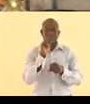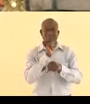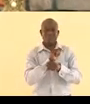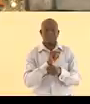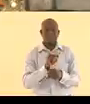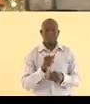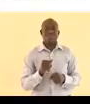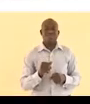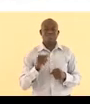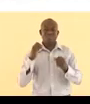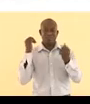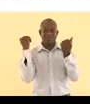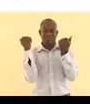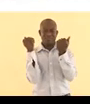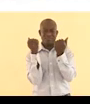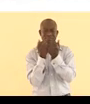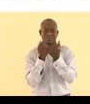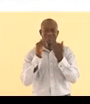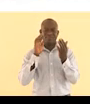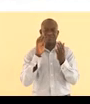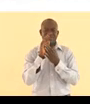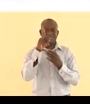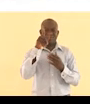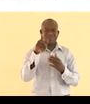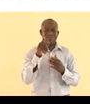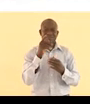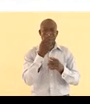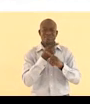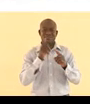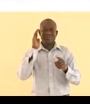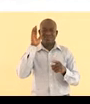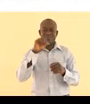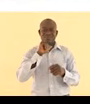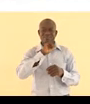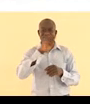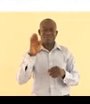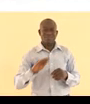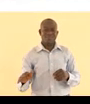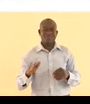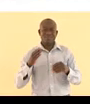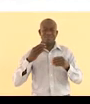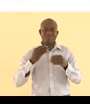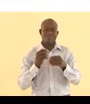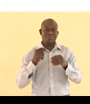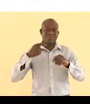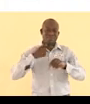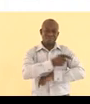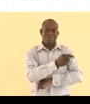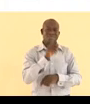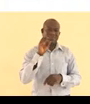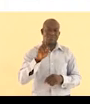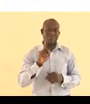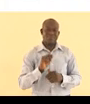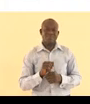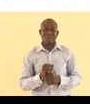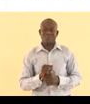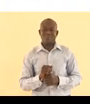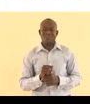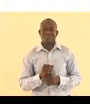they will fight against you, but shall not overcome you. For I am with you to do what? To deliver